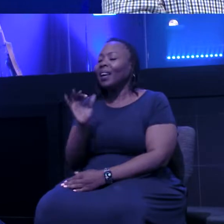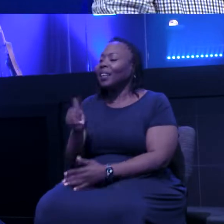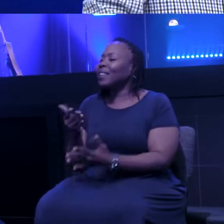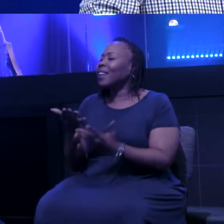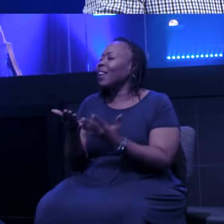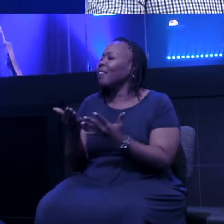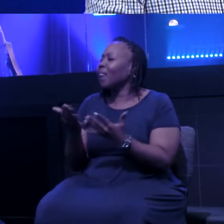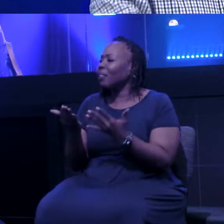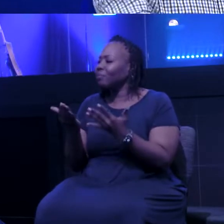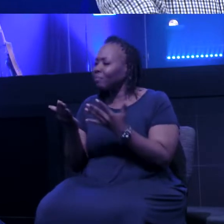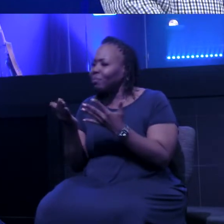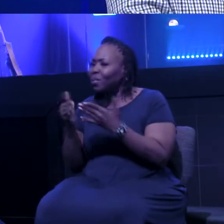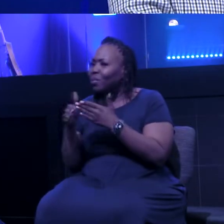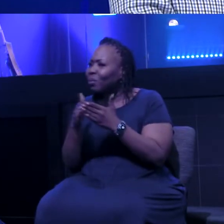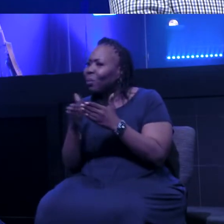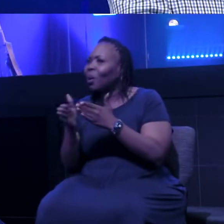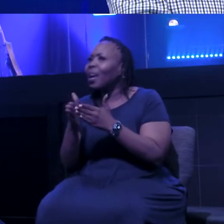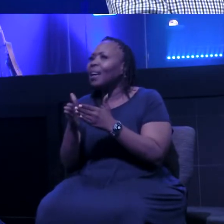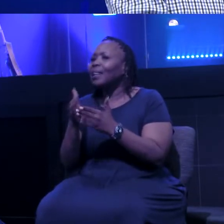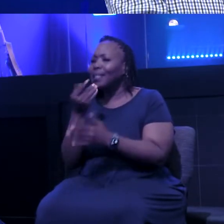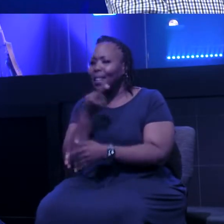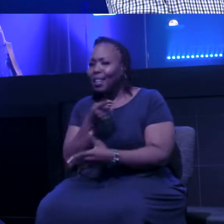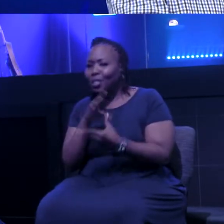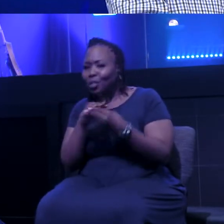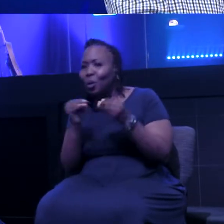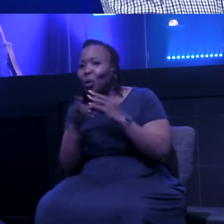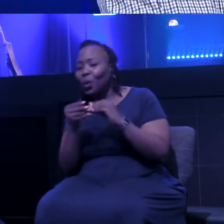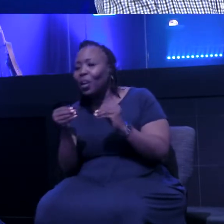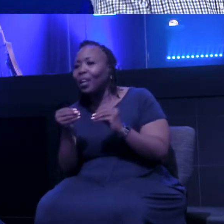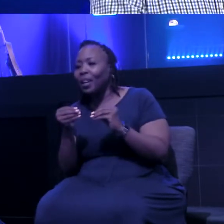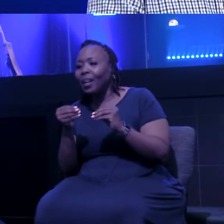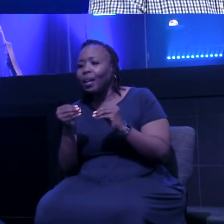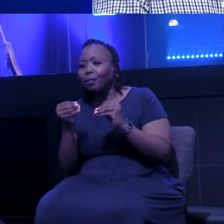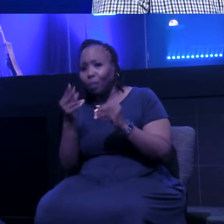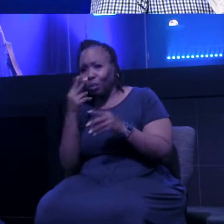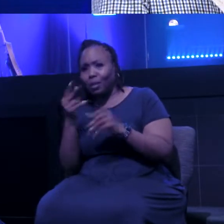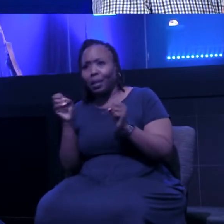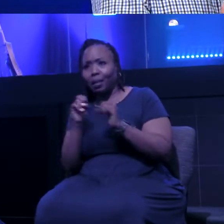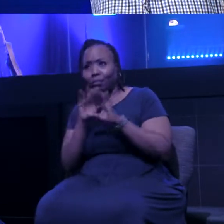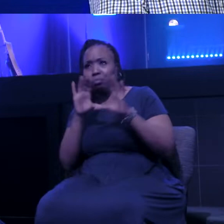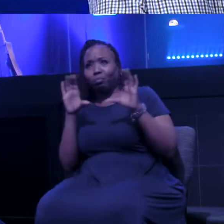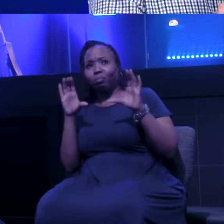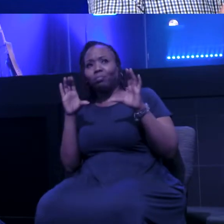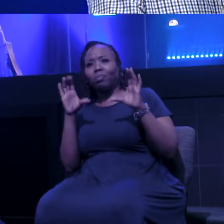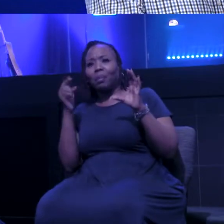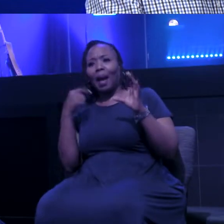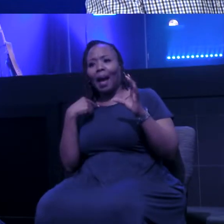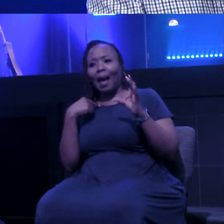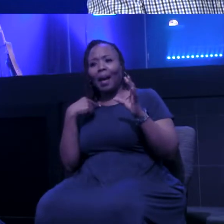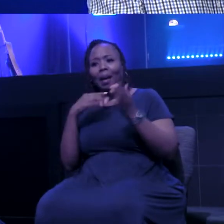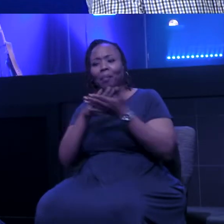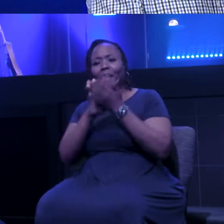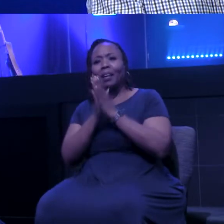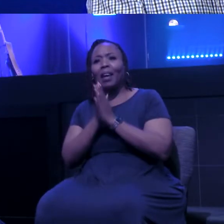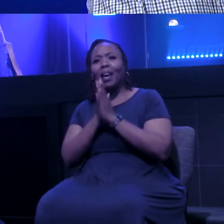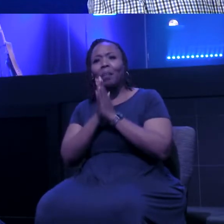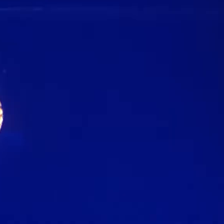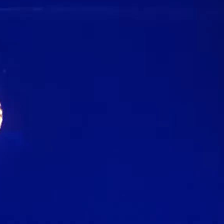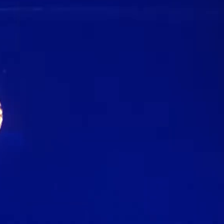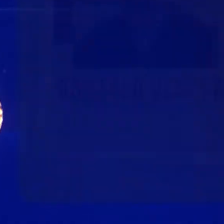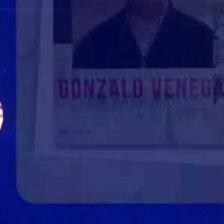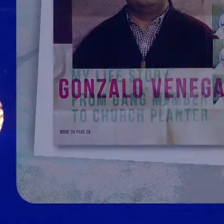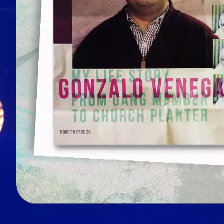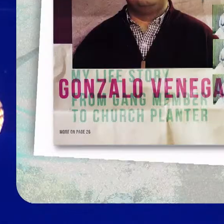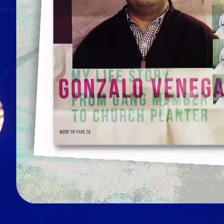segue, because Gonzalo's story has been pretty visible. I mean, I kind of became aware of him. He's on the cover of a